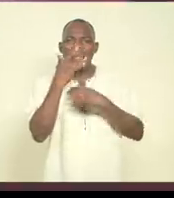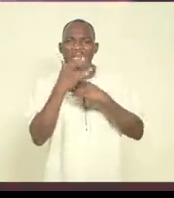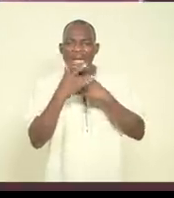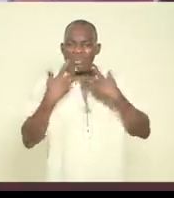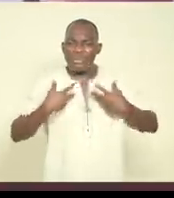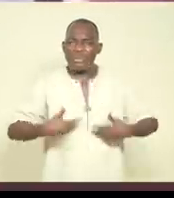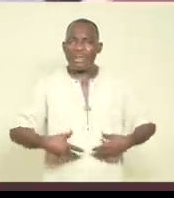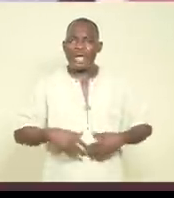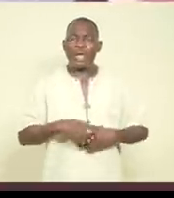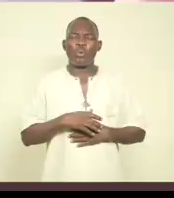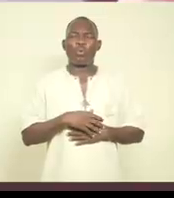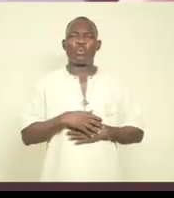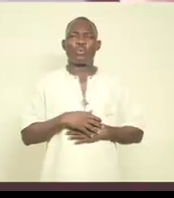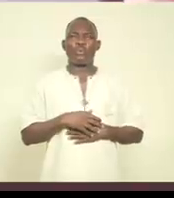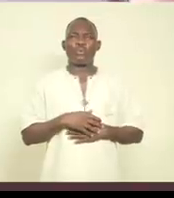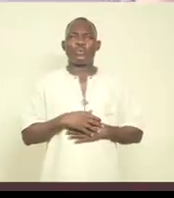That's